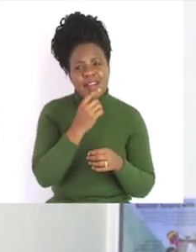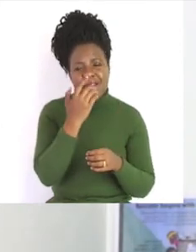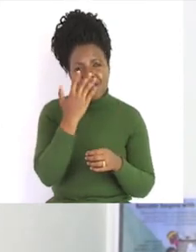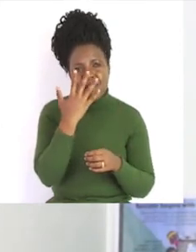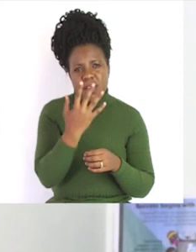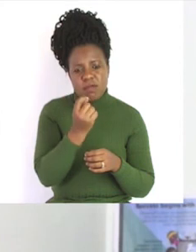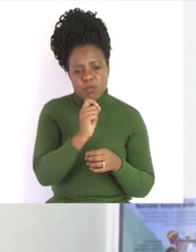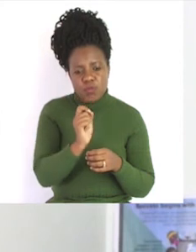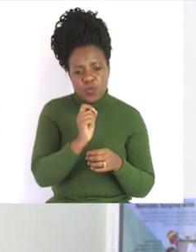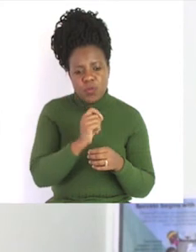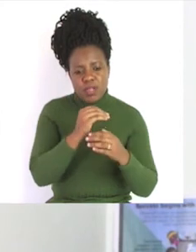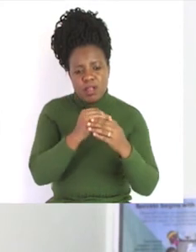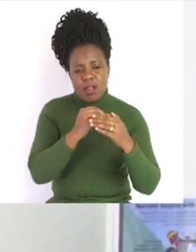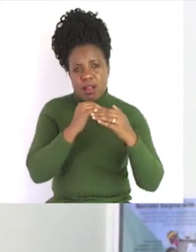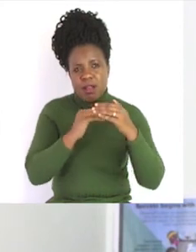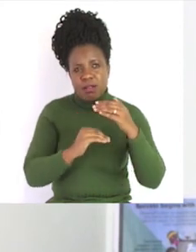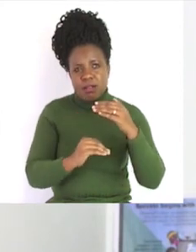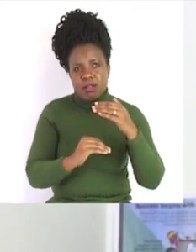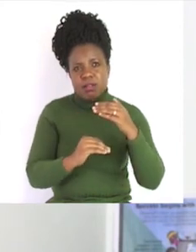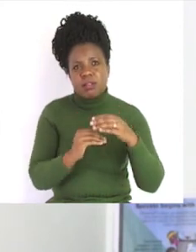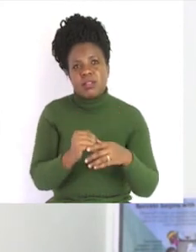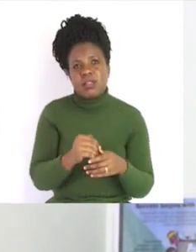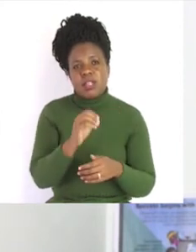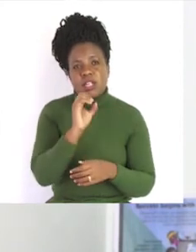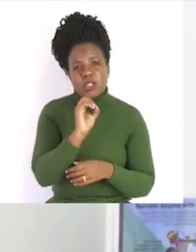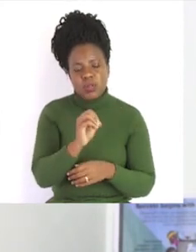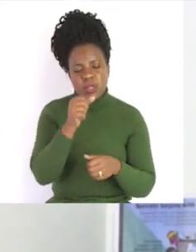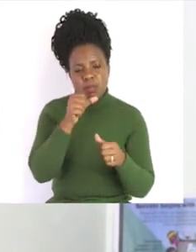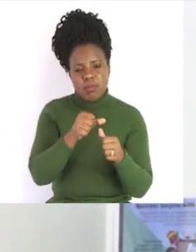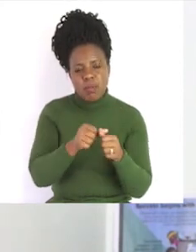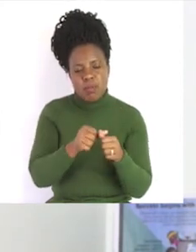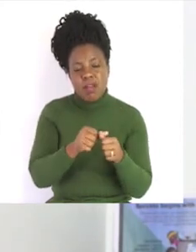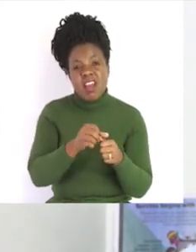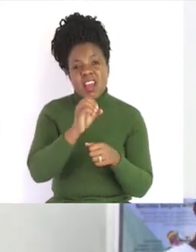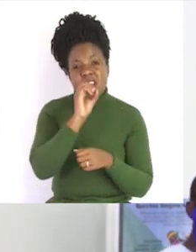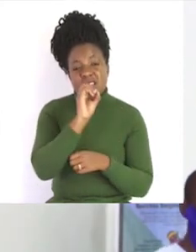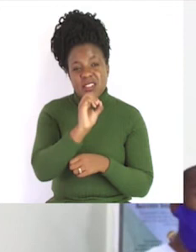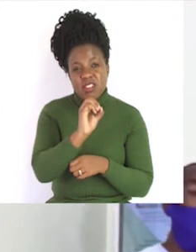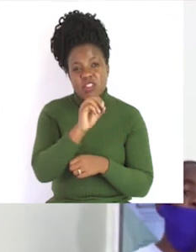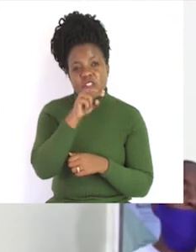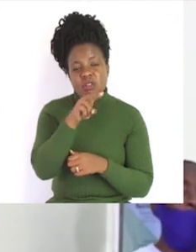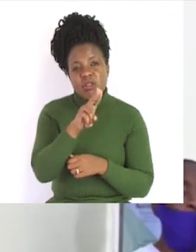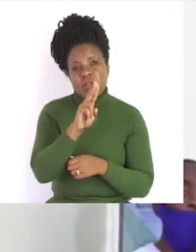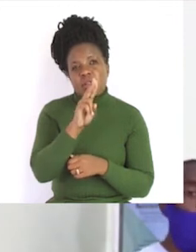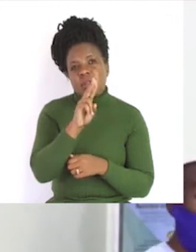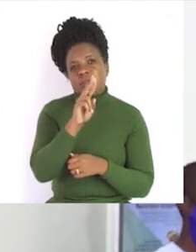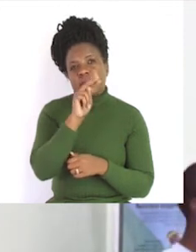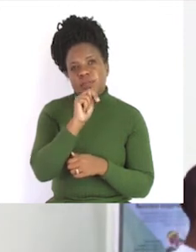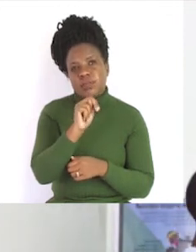remember, this is a unit. Okay? If we have to talk about place